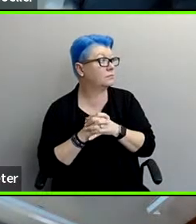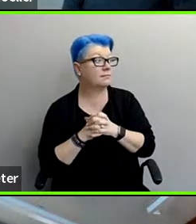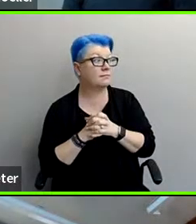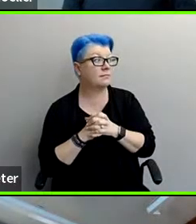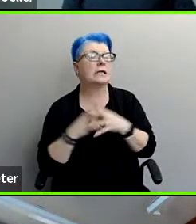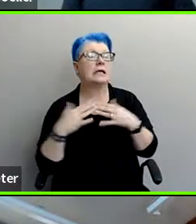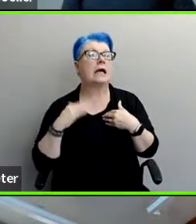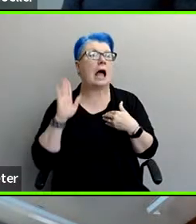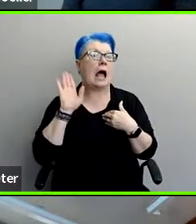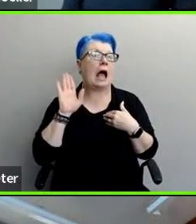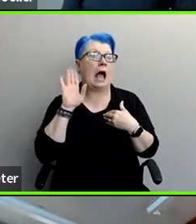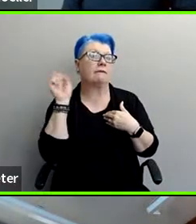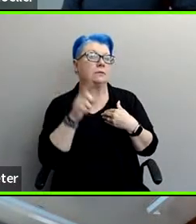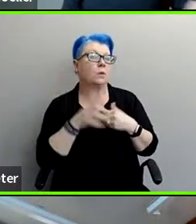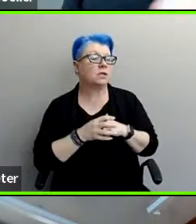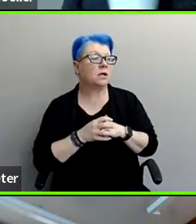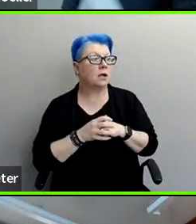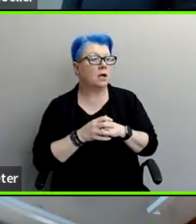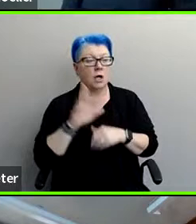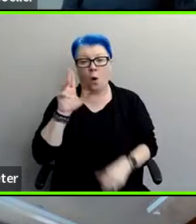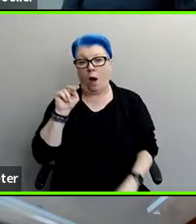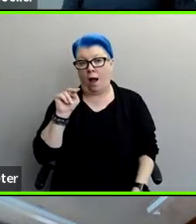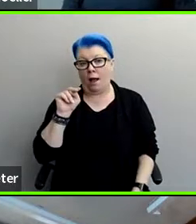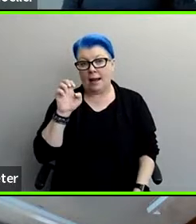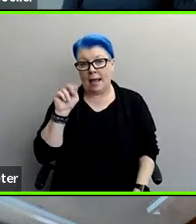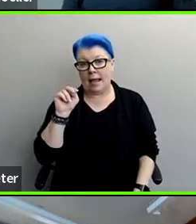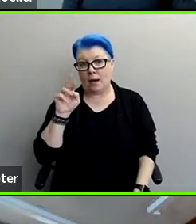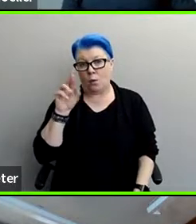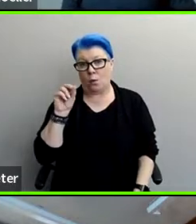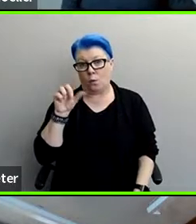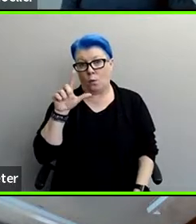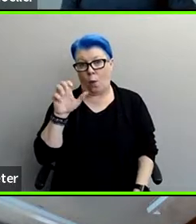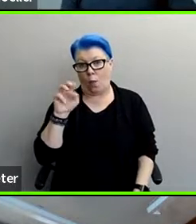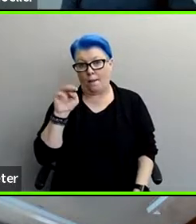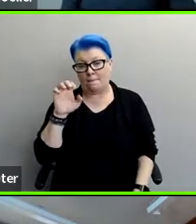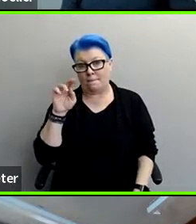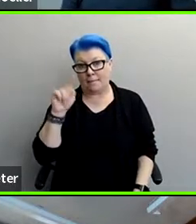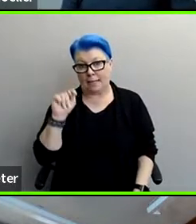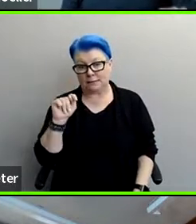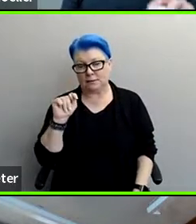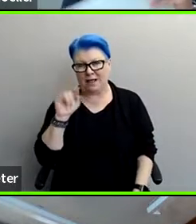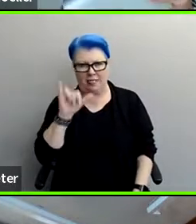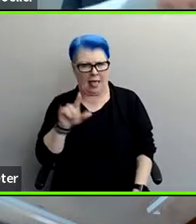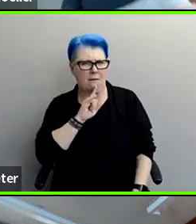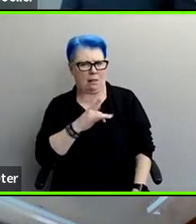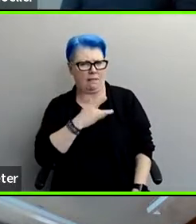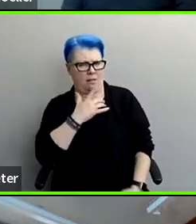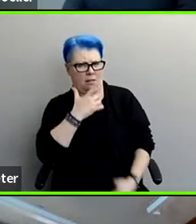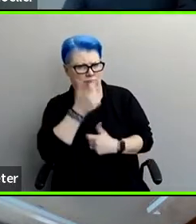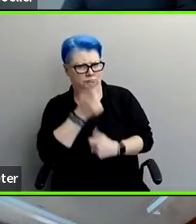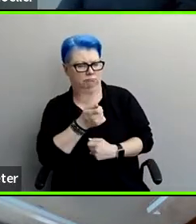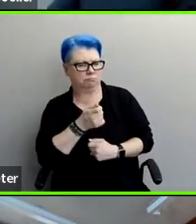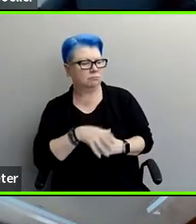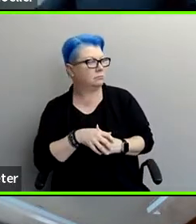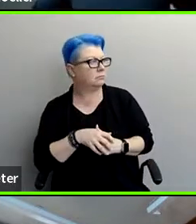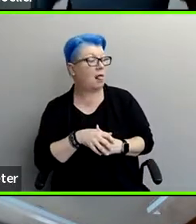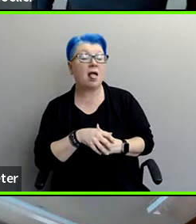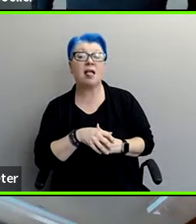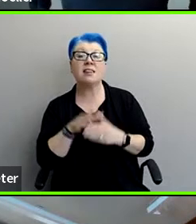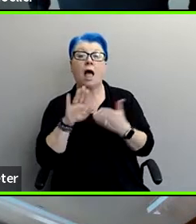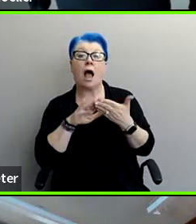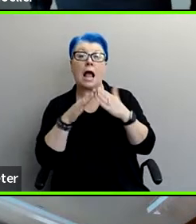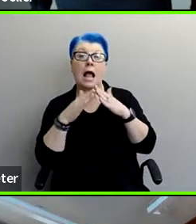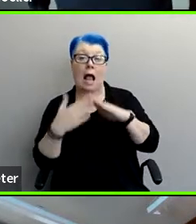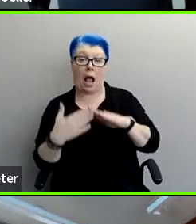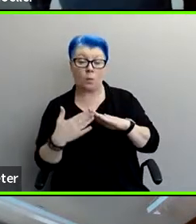I got some questions. On enrollment, that's the one really kind of I'm interested in. The county enrollment has